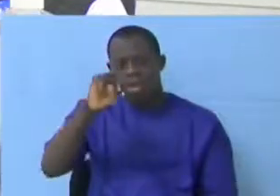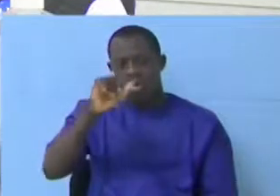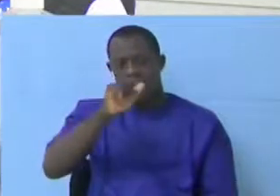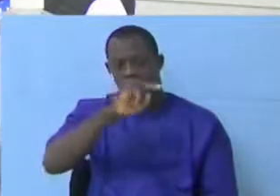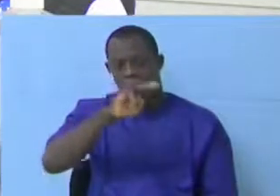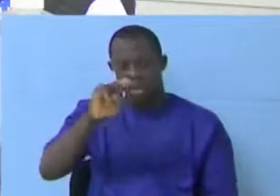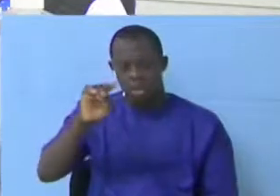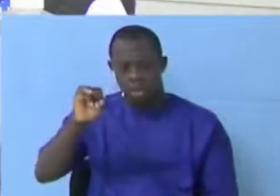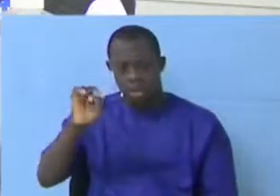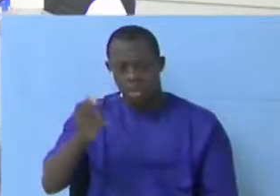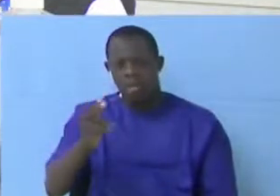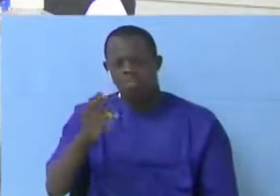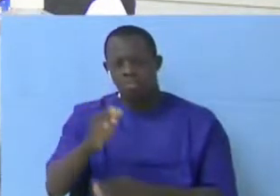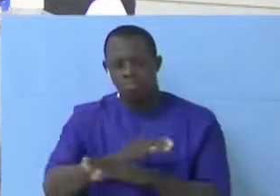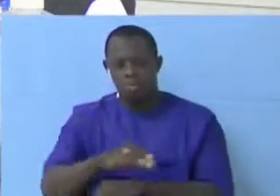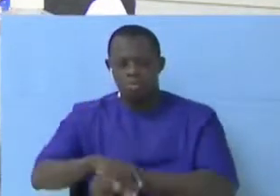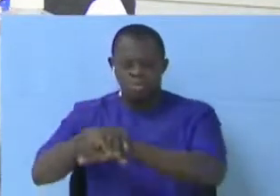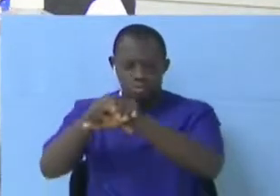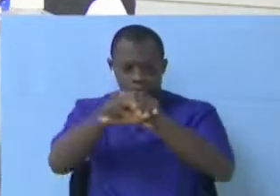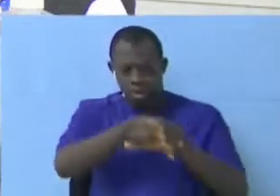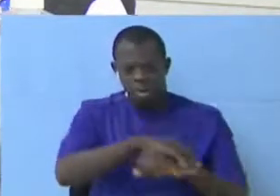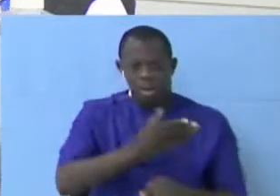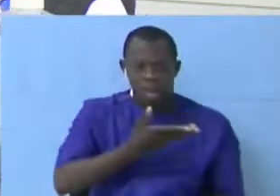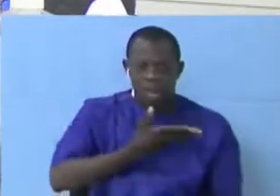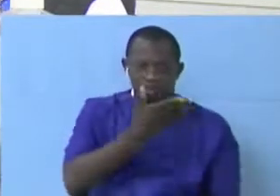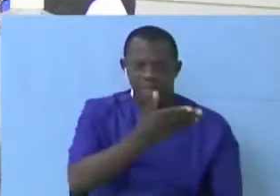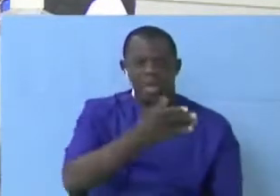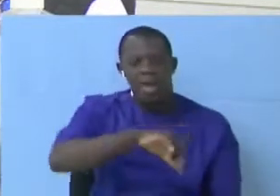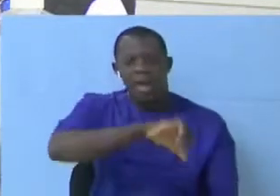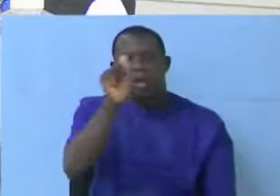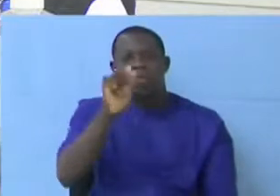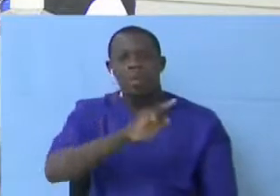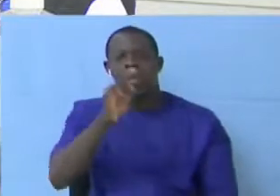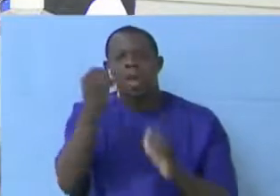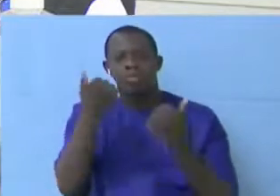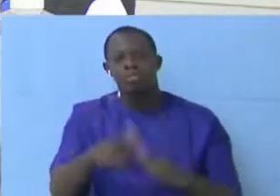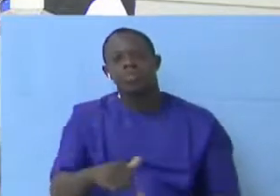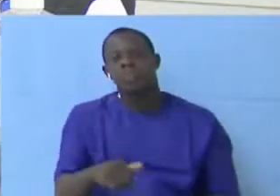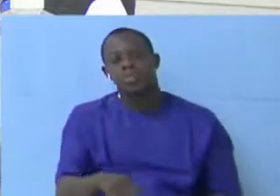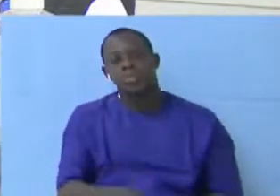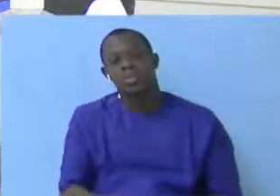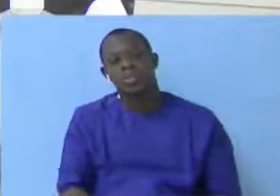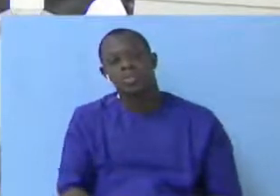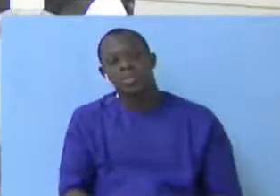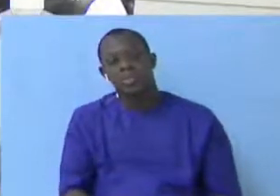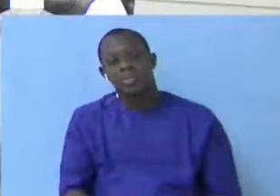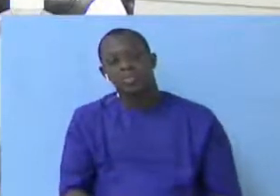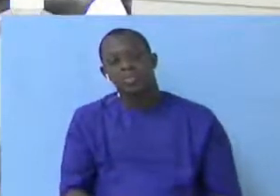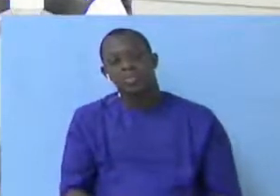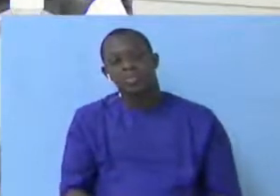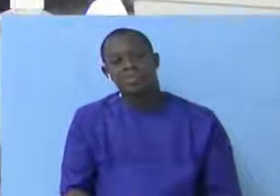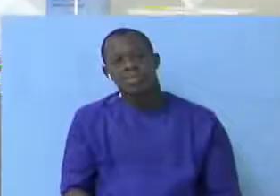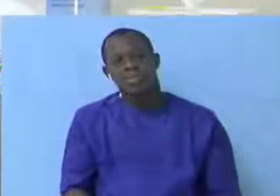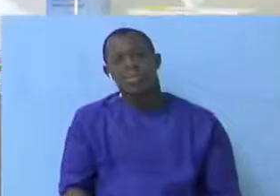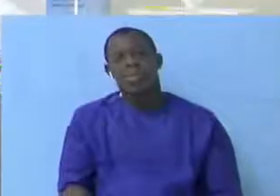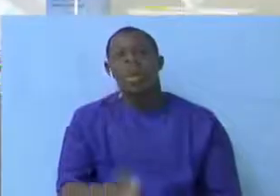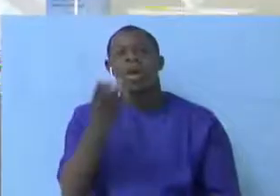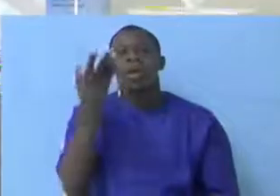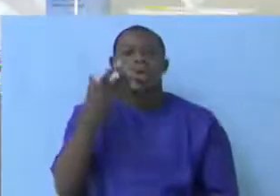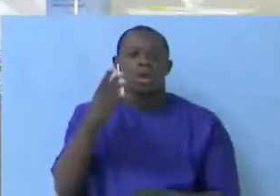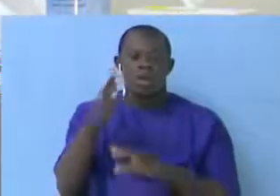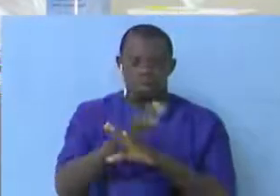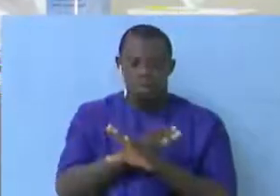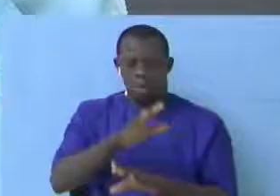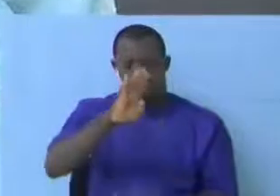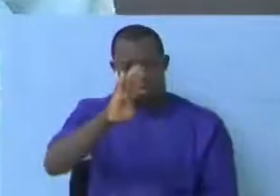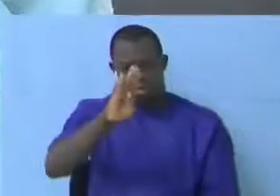nati. And then? Sorry? And then what happened? When Buba Sane was brought,